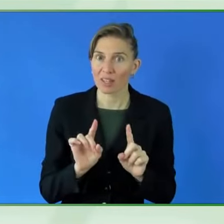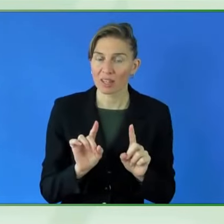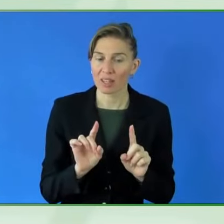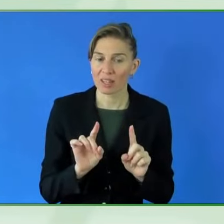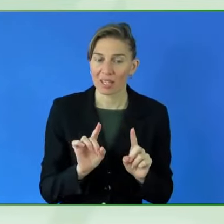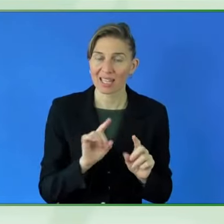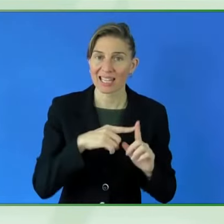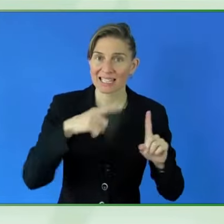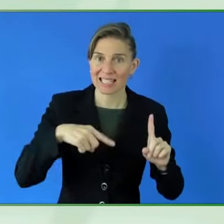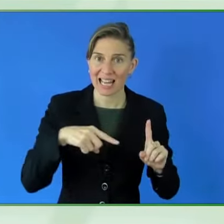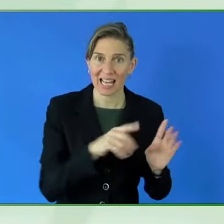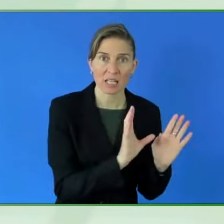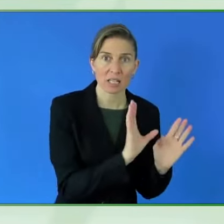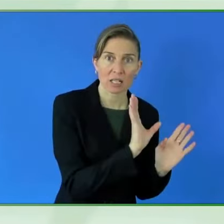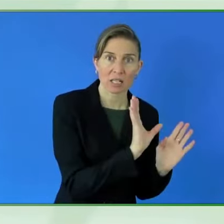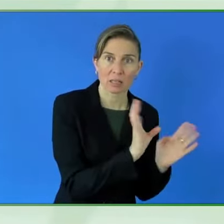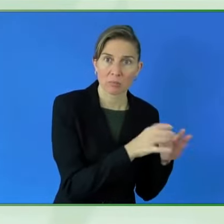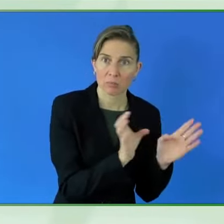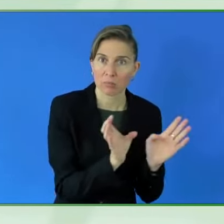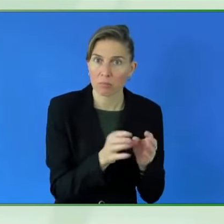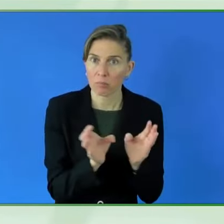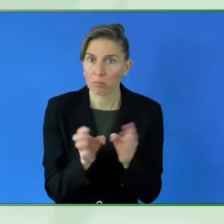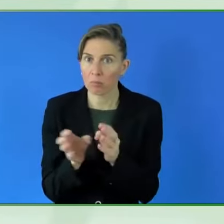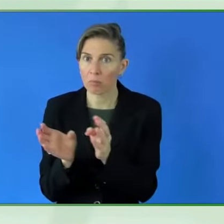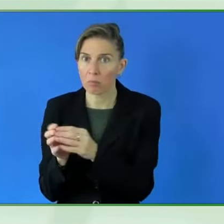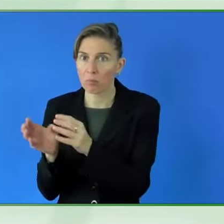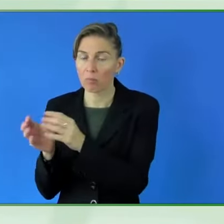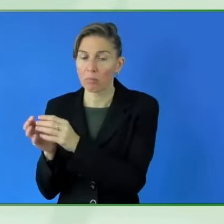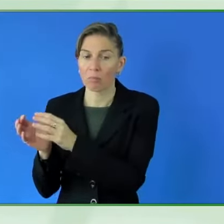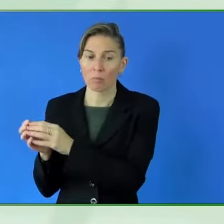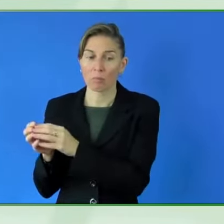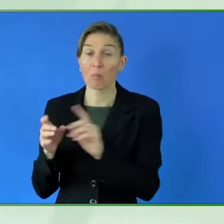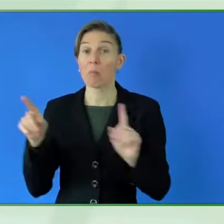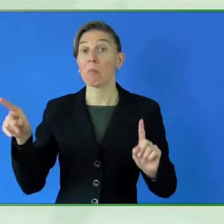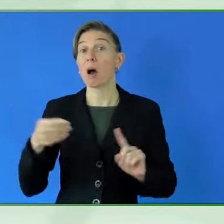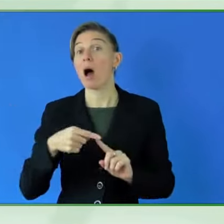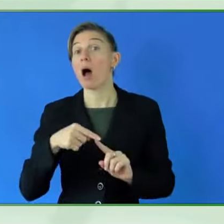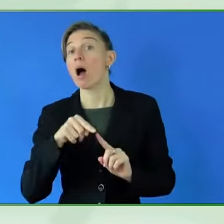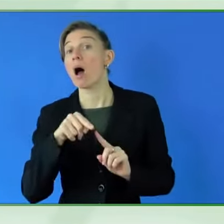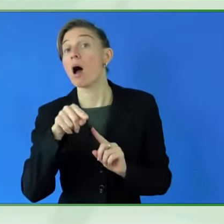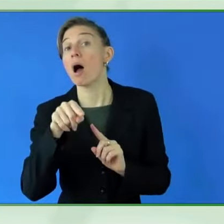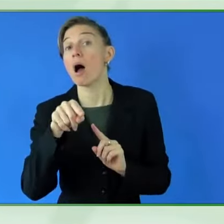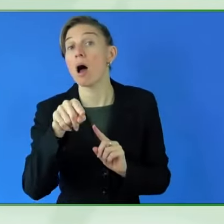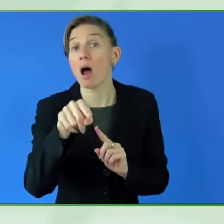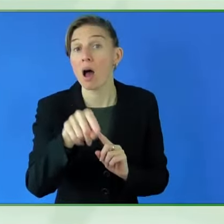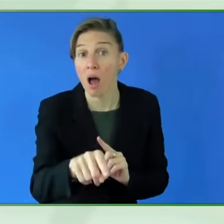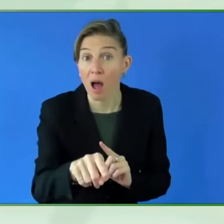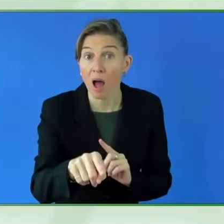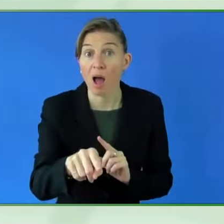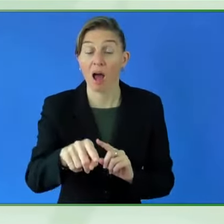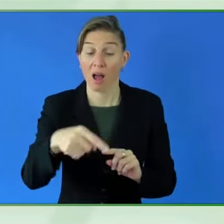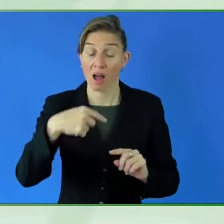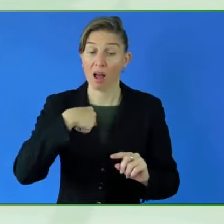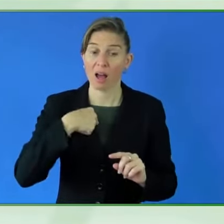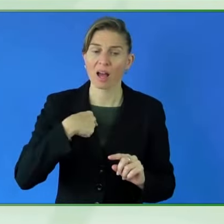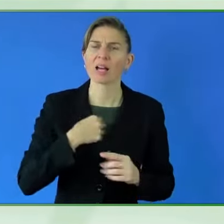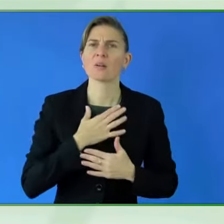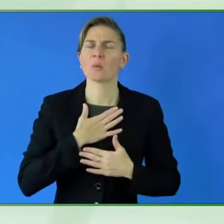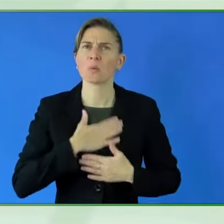data standard, somebody downstream will immediately have 11 cities as their potential clients for